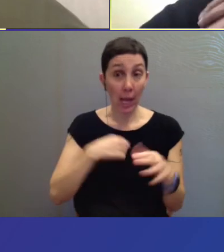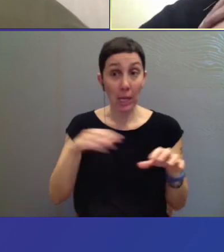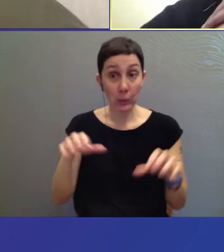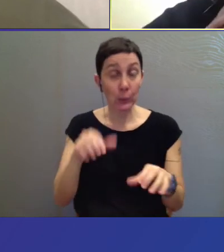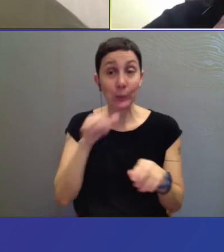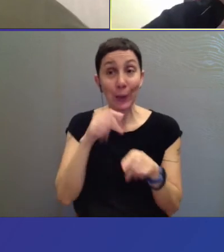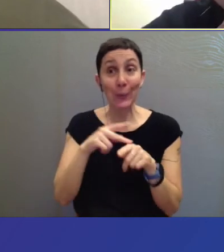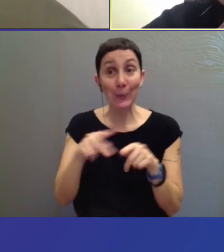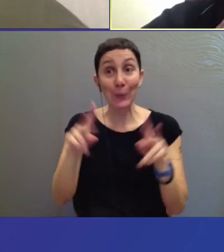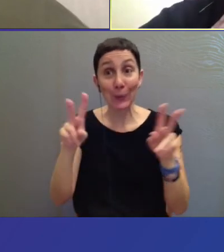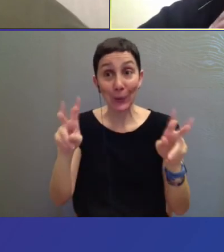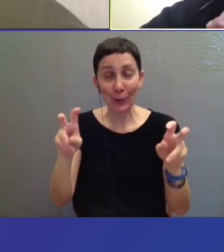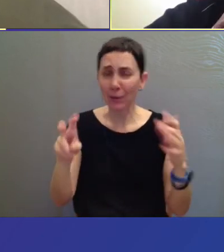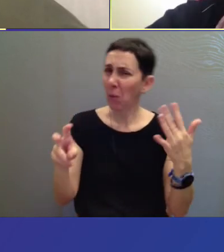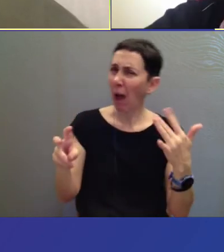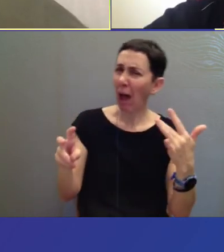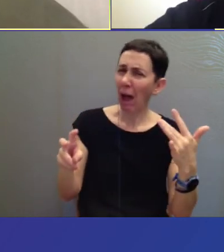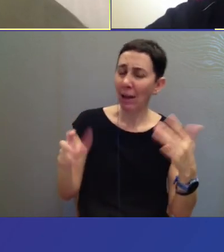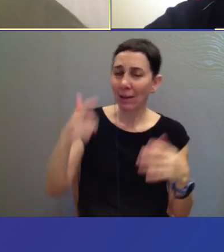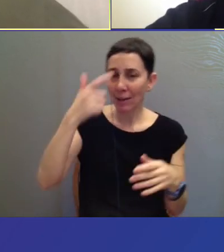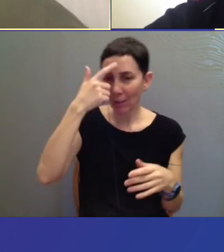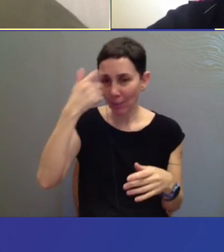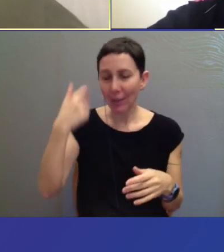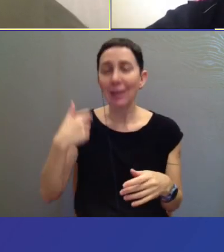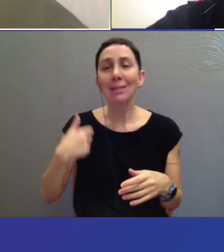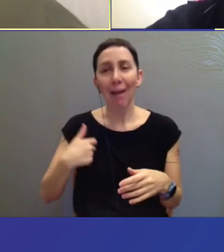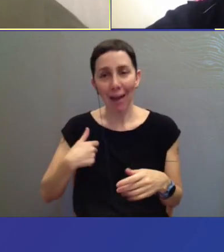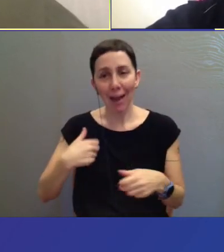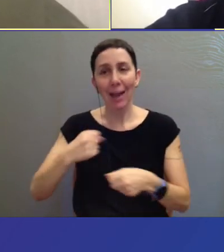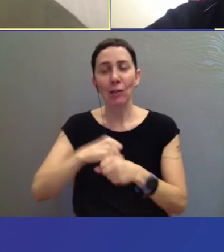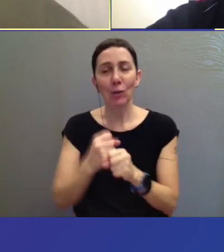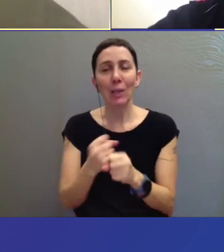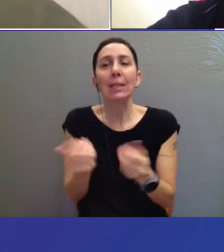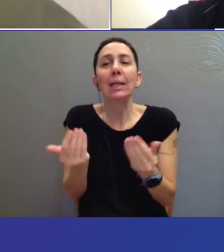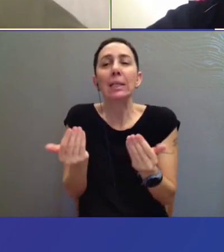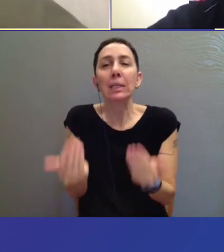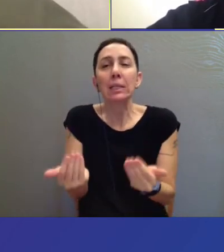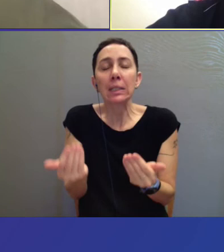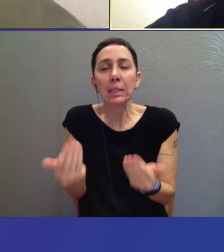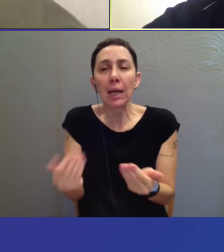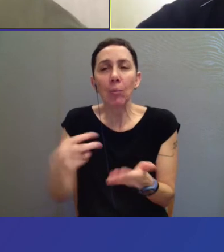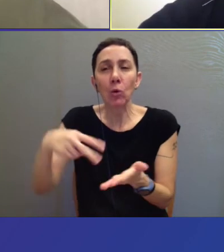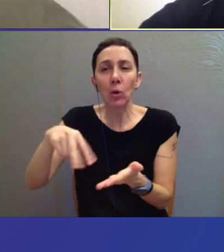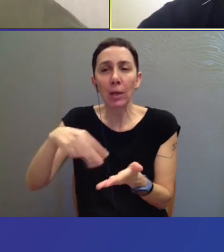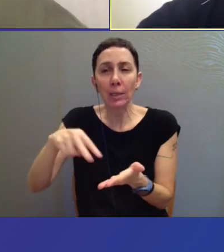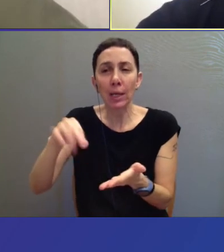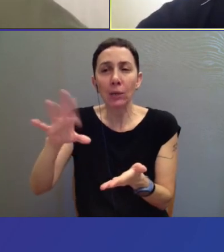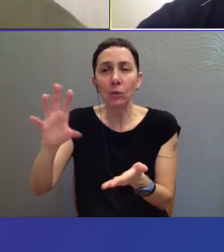Why? Because I created a contemporary dance form based on